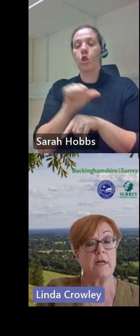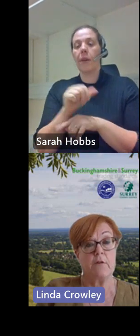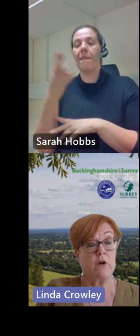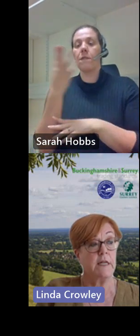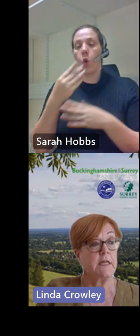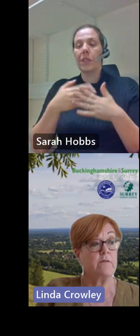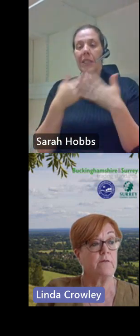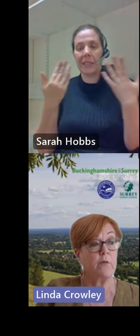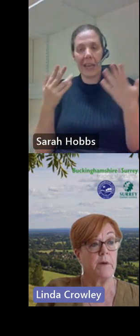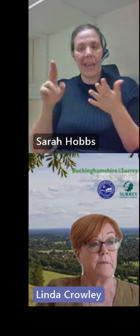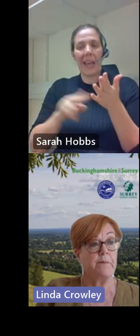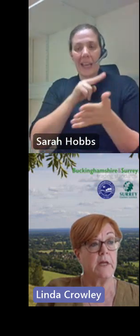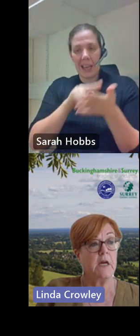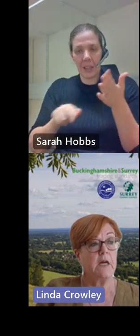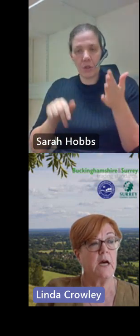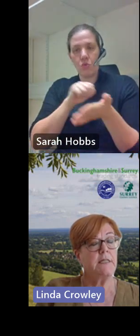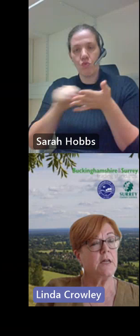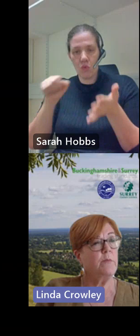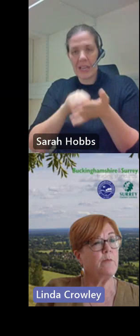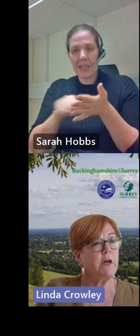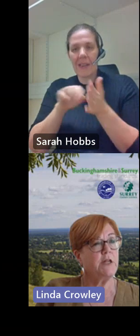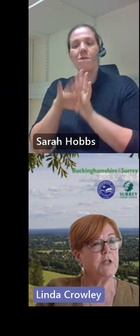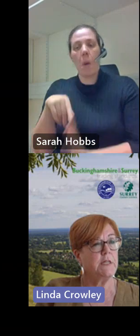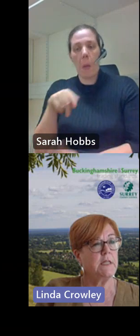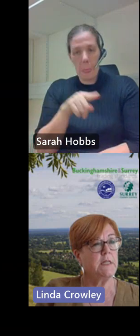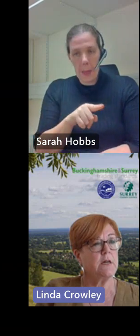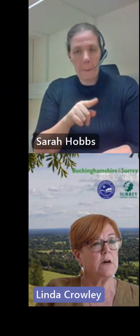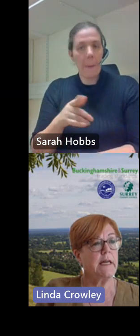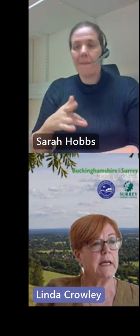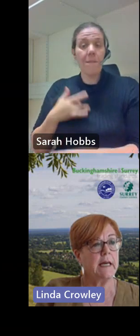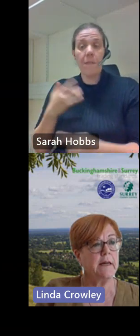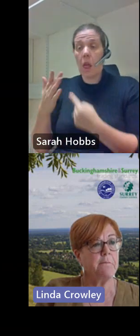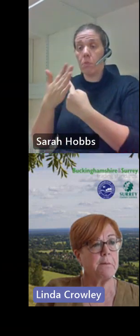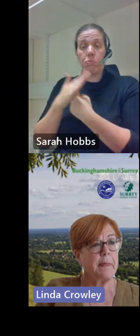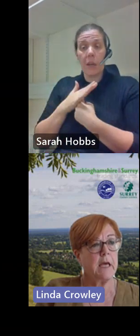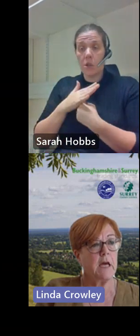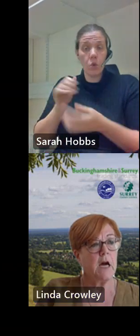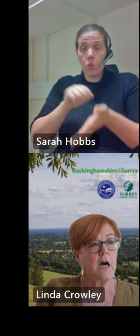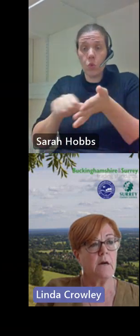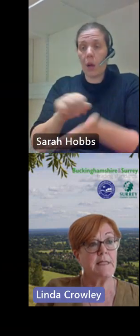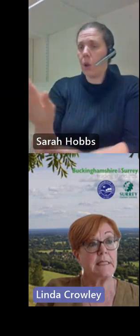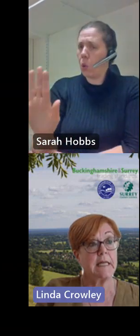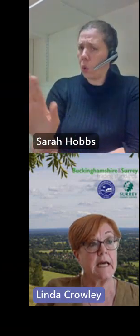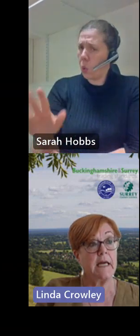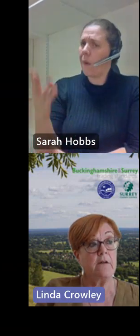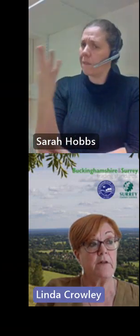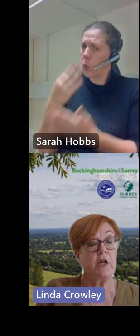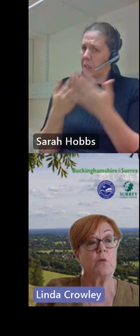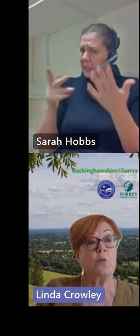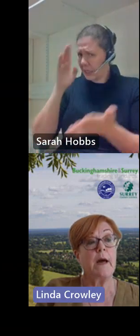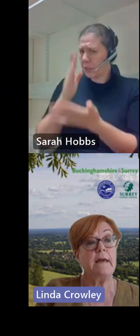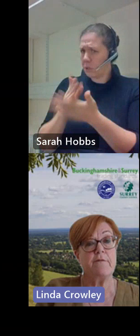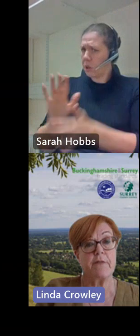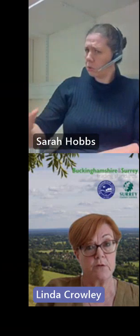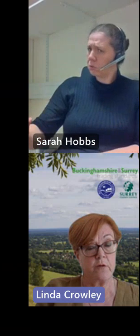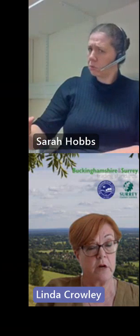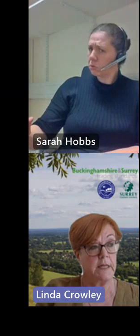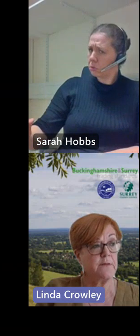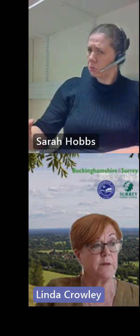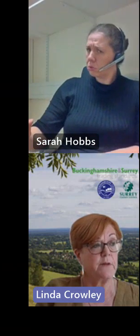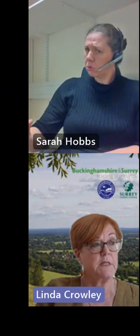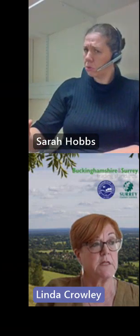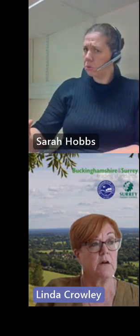period in writing from them. And don't be pressured into signing it to say that you're going to waive